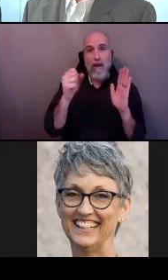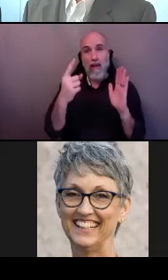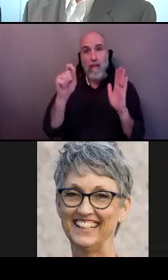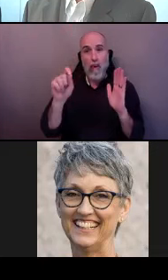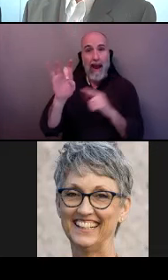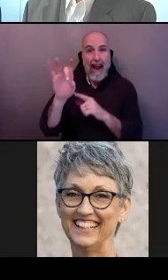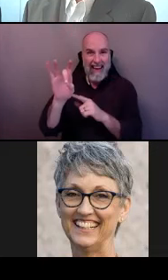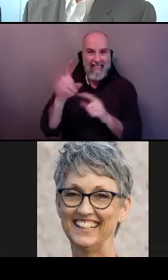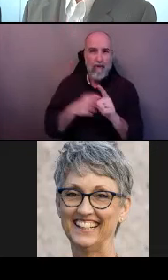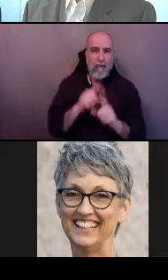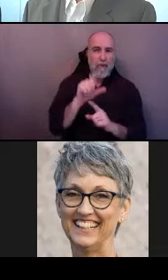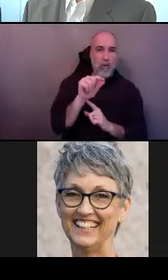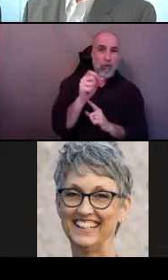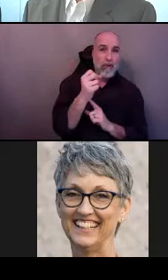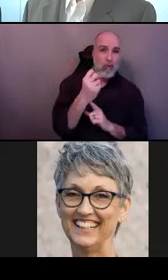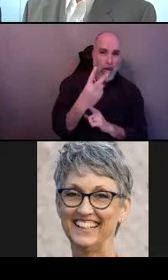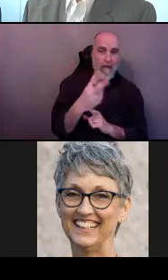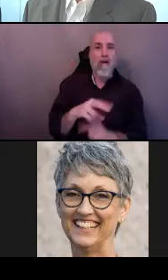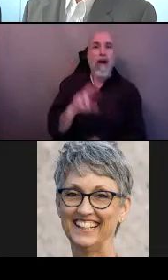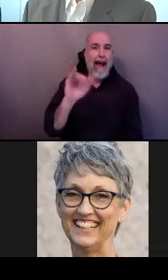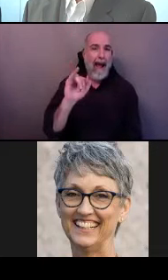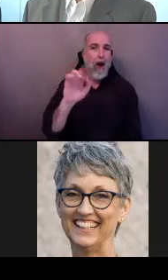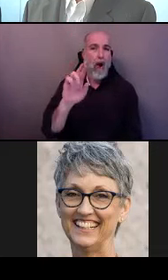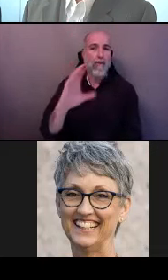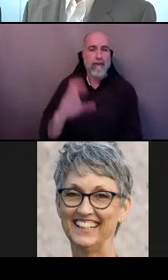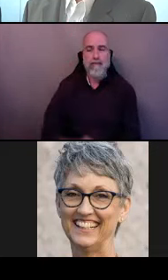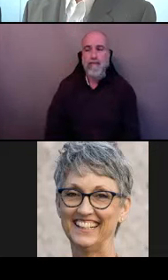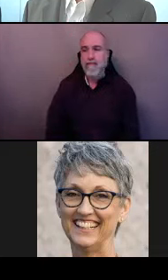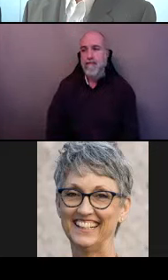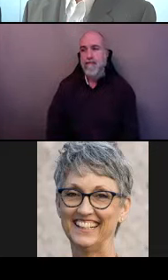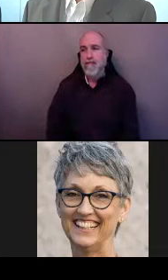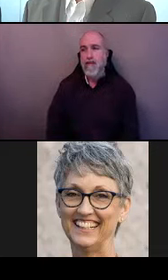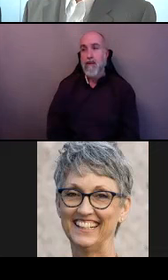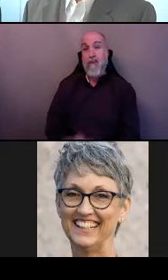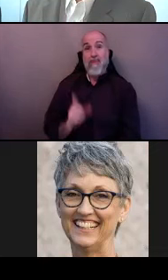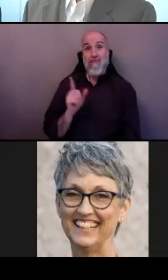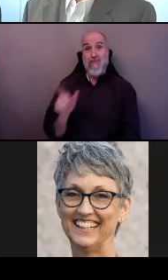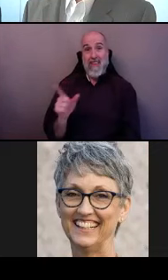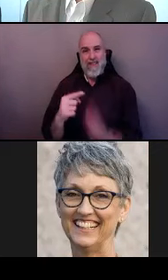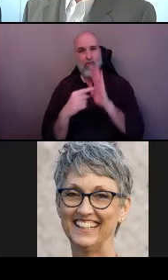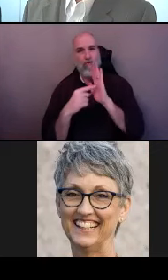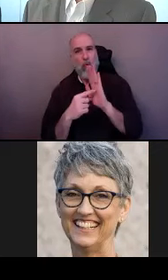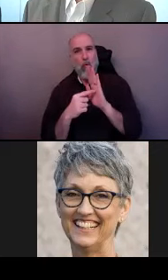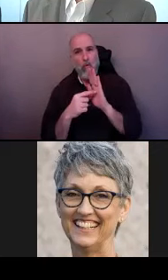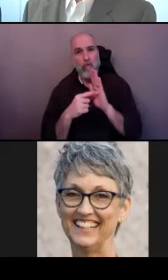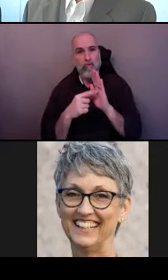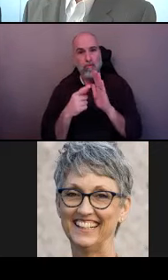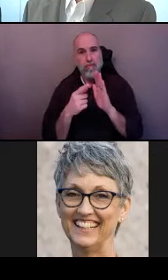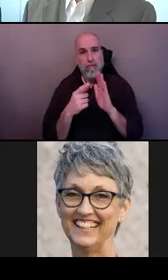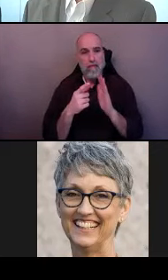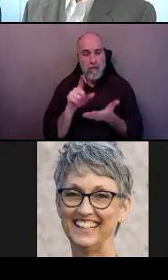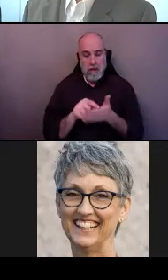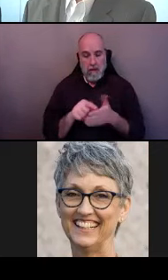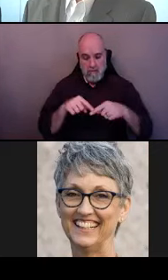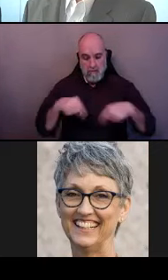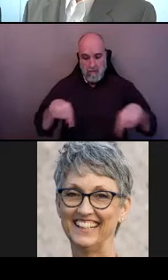the 2012 IRC. So what we have here is an image of floor plan showing the options